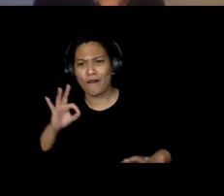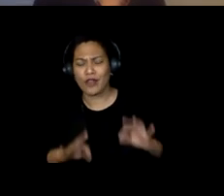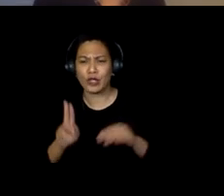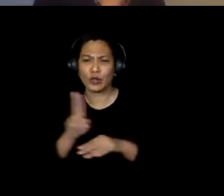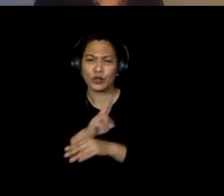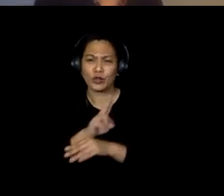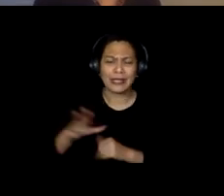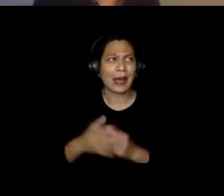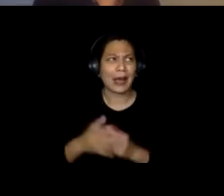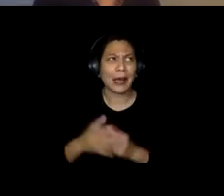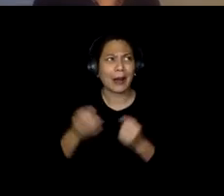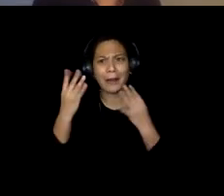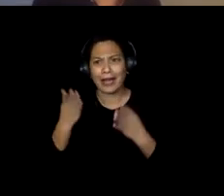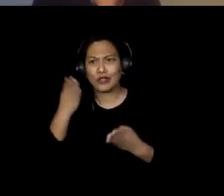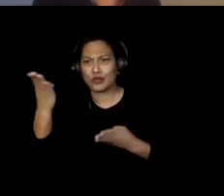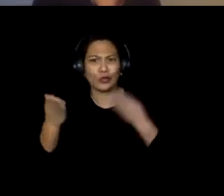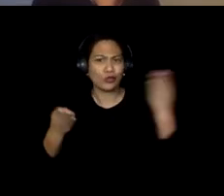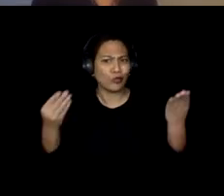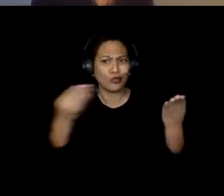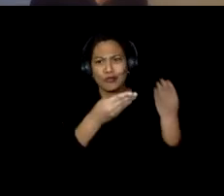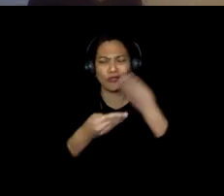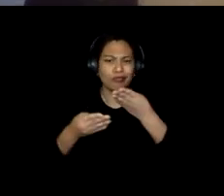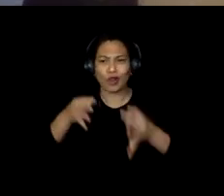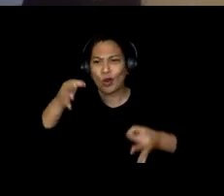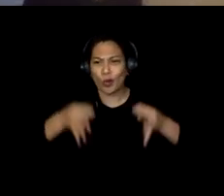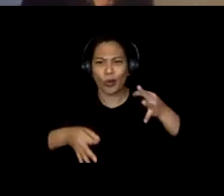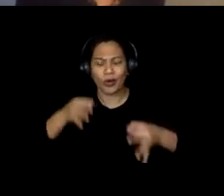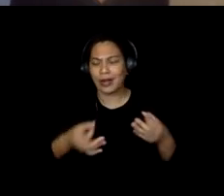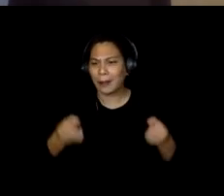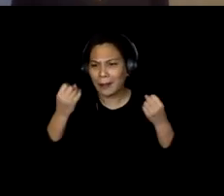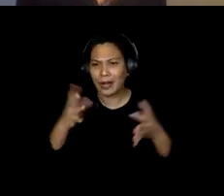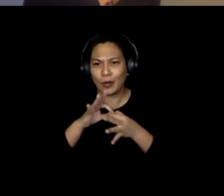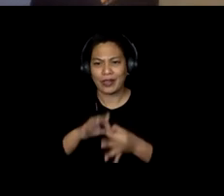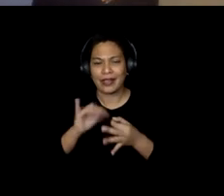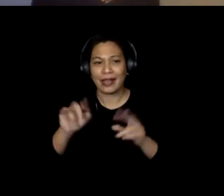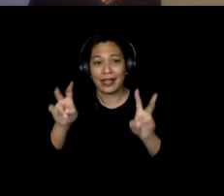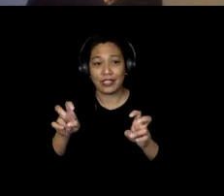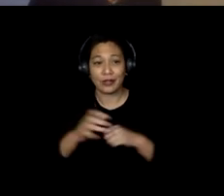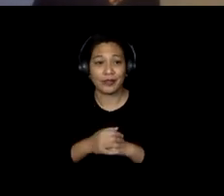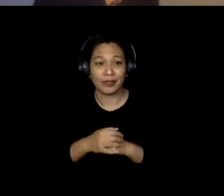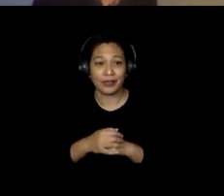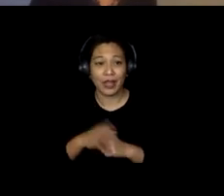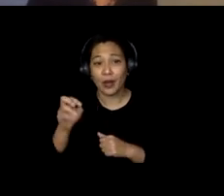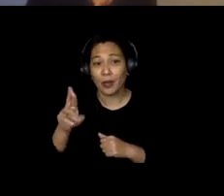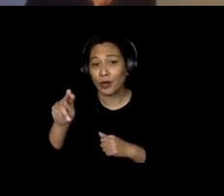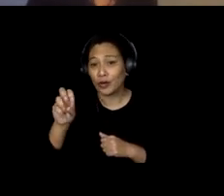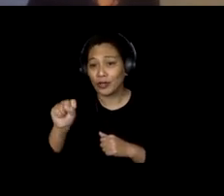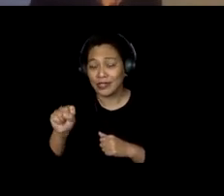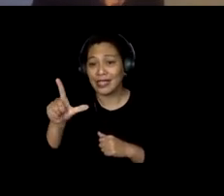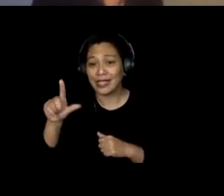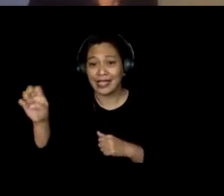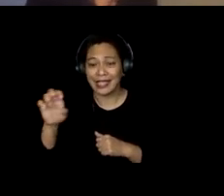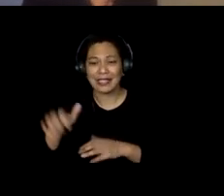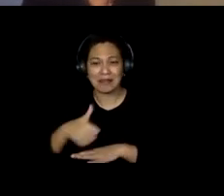web. There's been many lawsuits around the world about this issue. So Berners-Lee created the World Wide Web Foundation, and